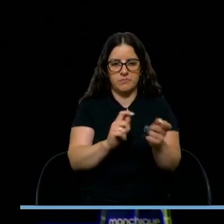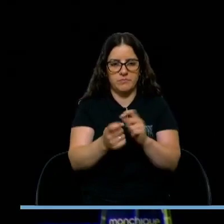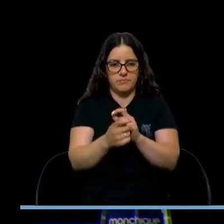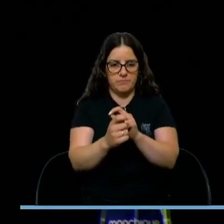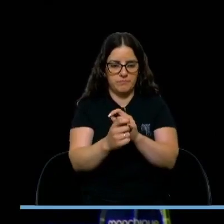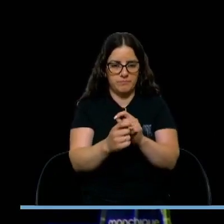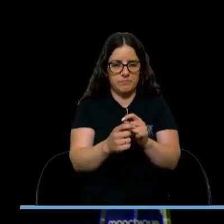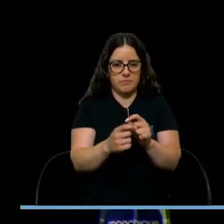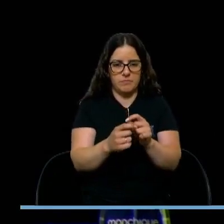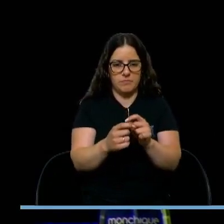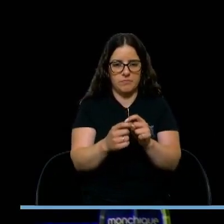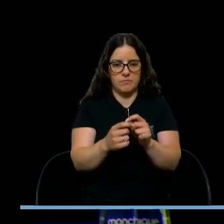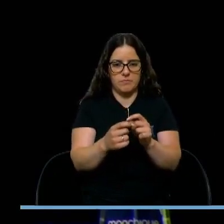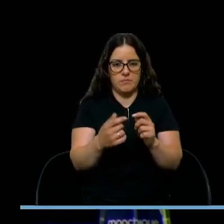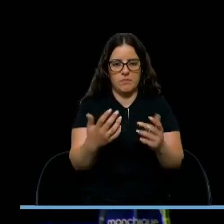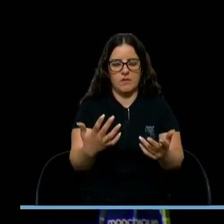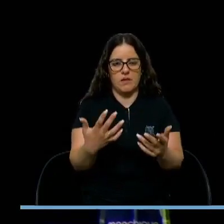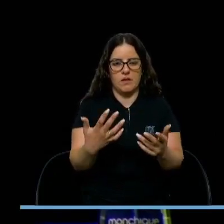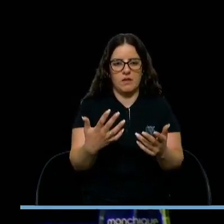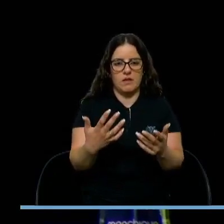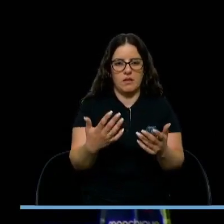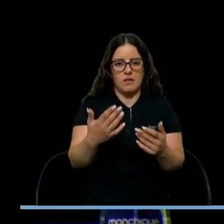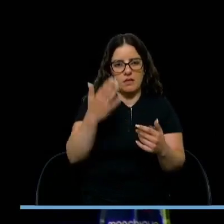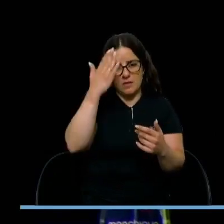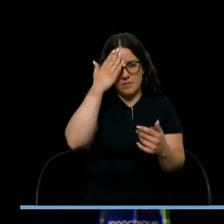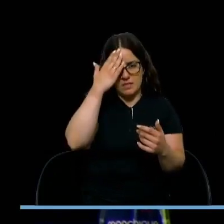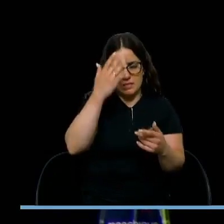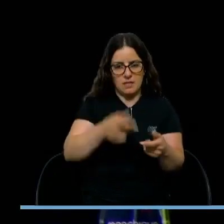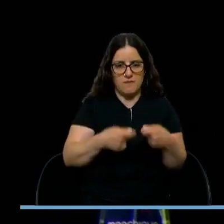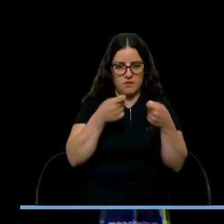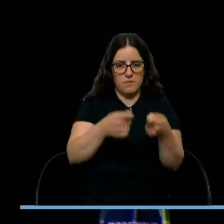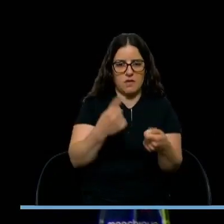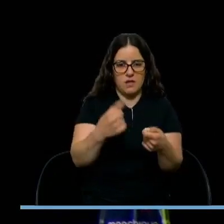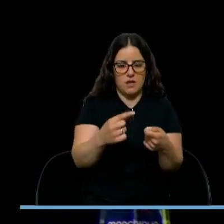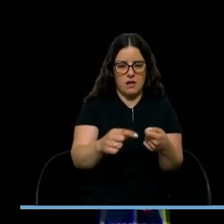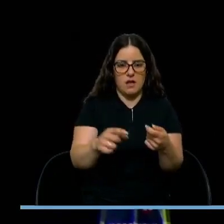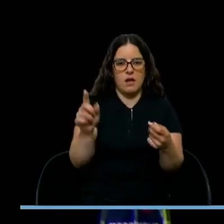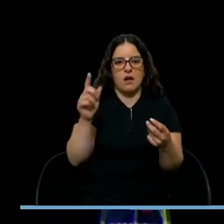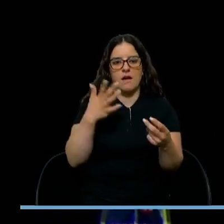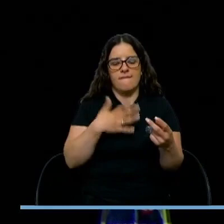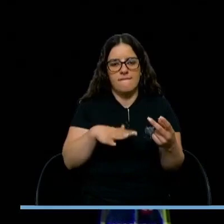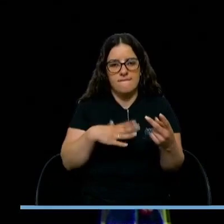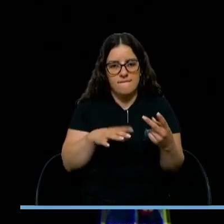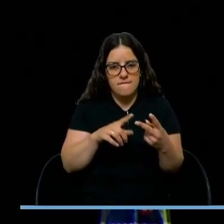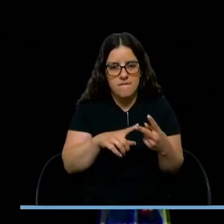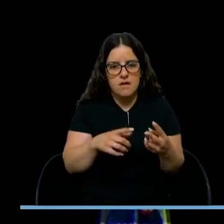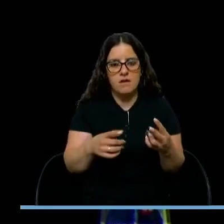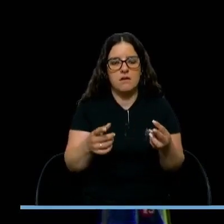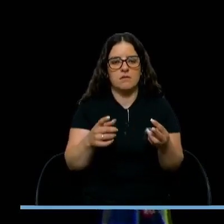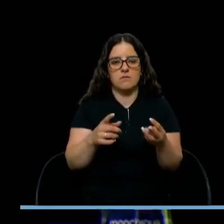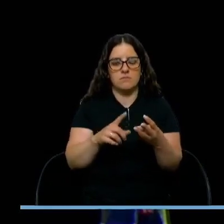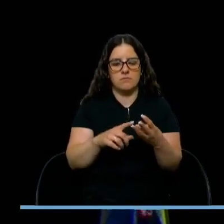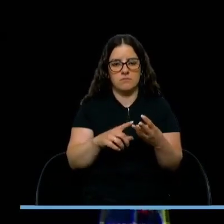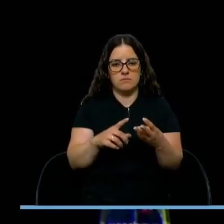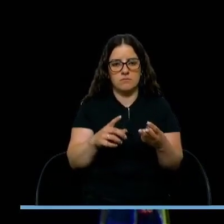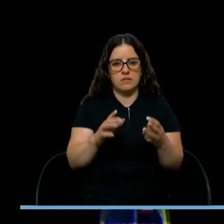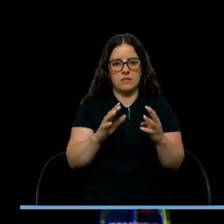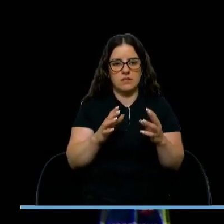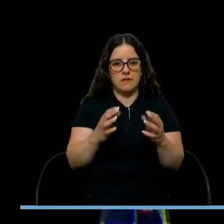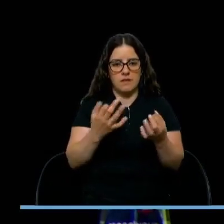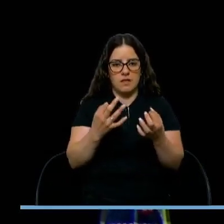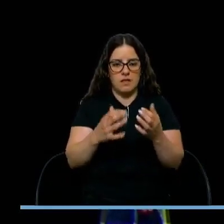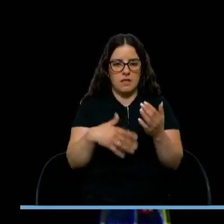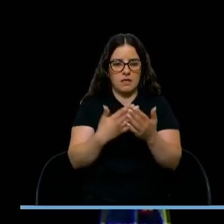following a tipping point with its ambition, has an investment capacity, the skills to be able